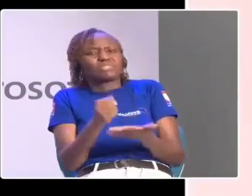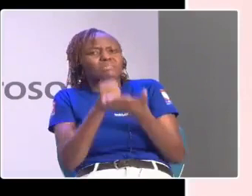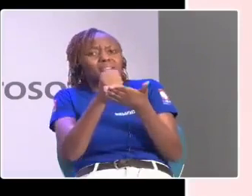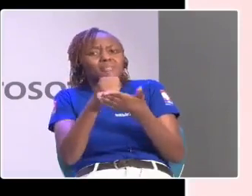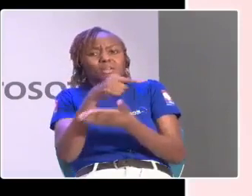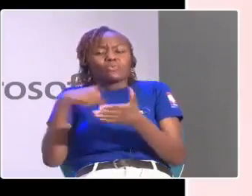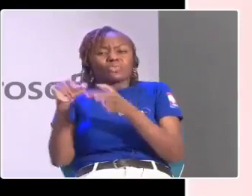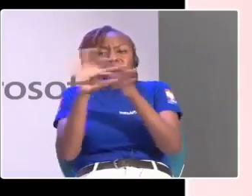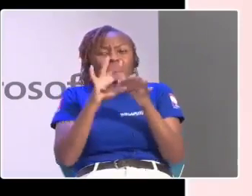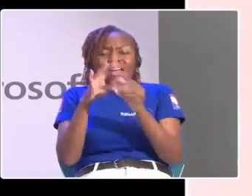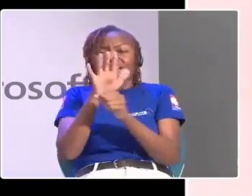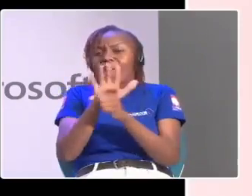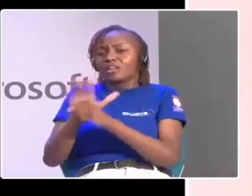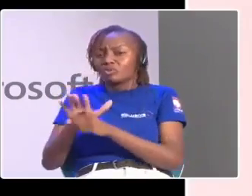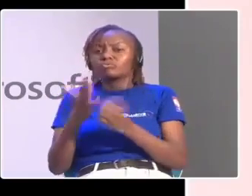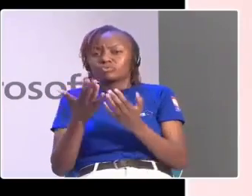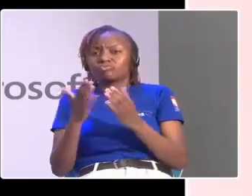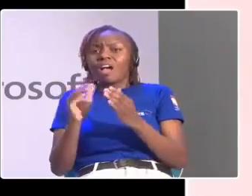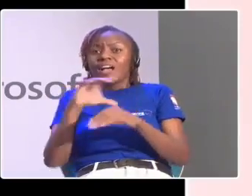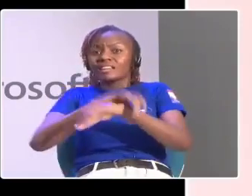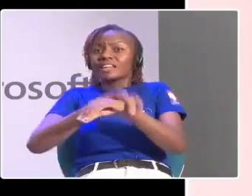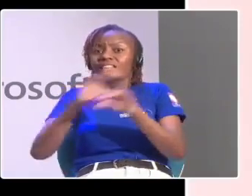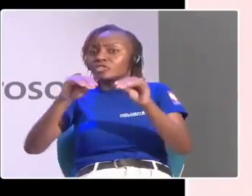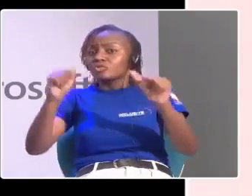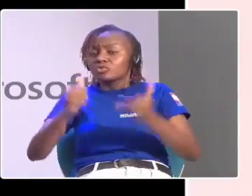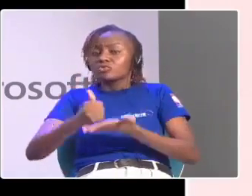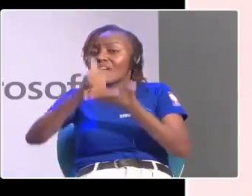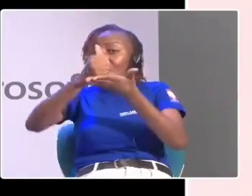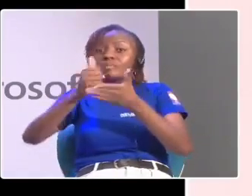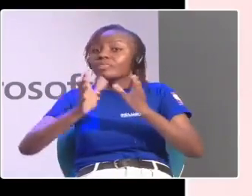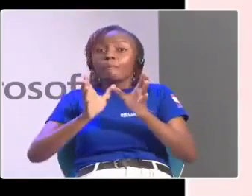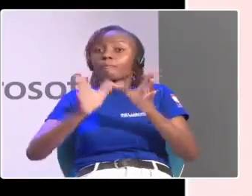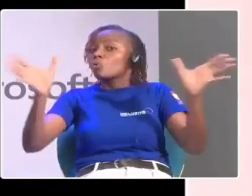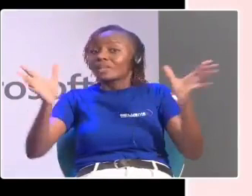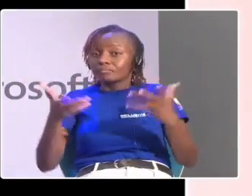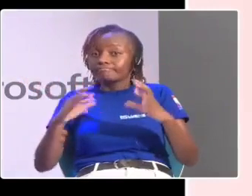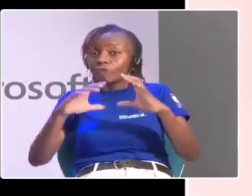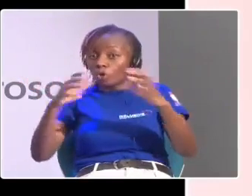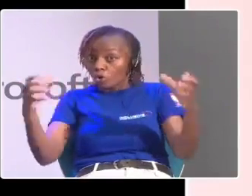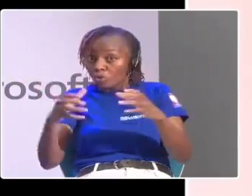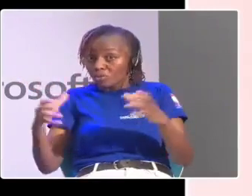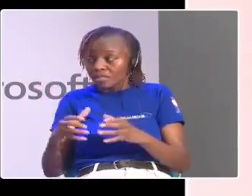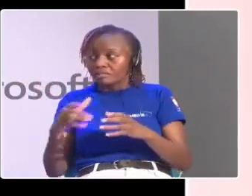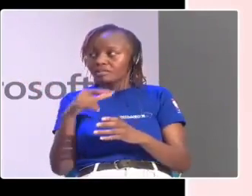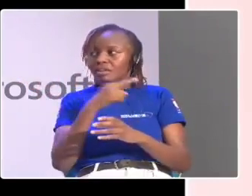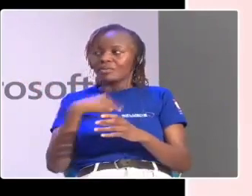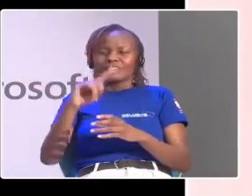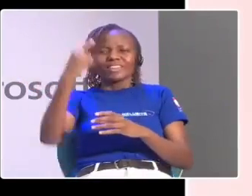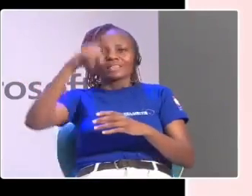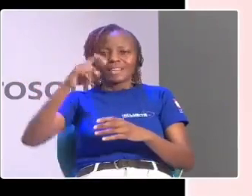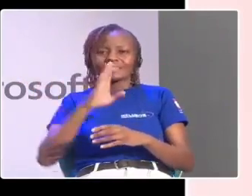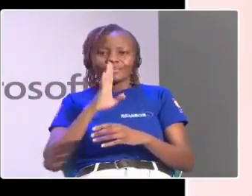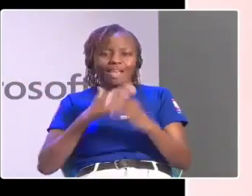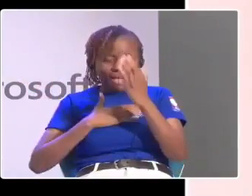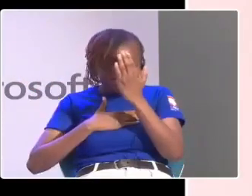mentioned, to identify opportunities and solutions to help the broader community. So we start from a place of humility, realize we don't